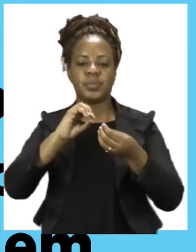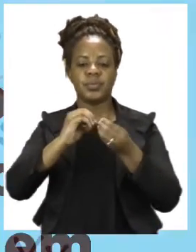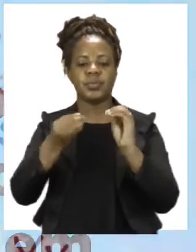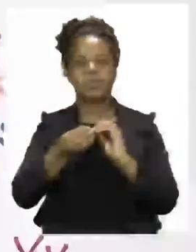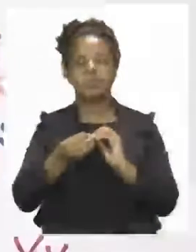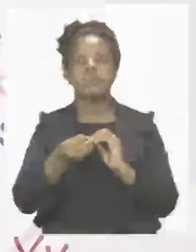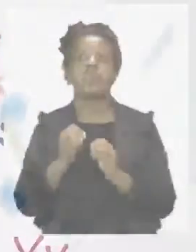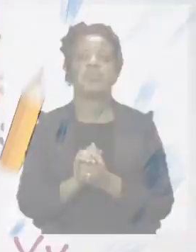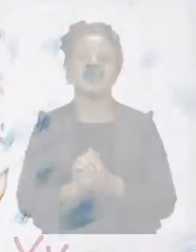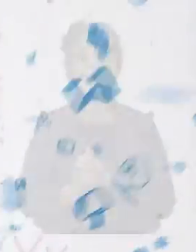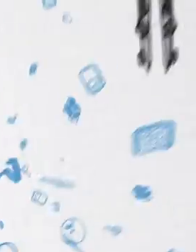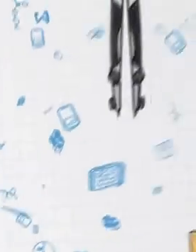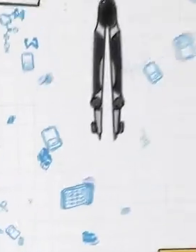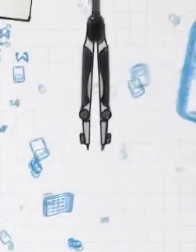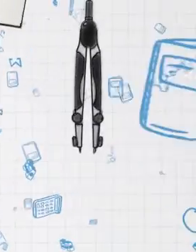numbers.